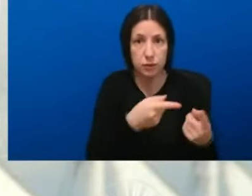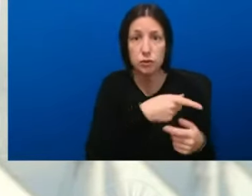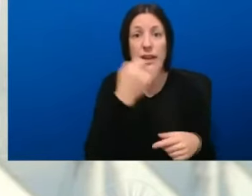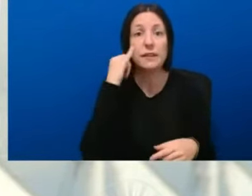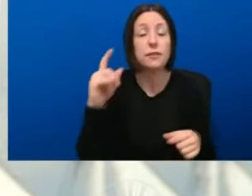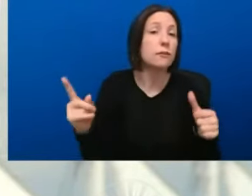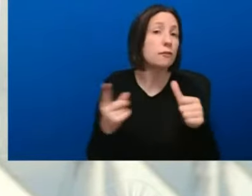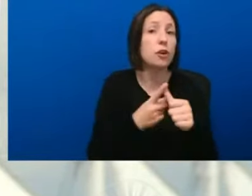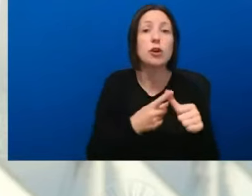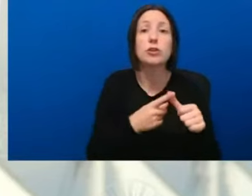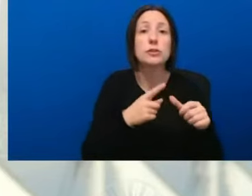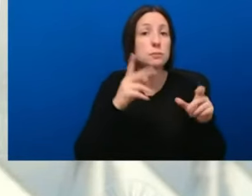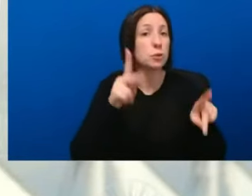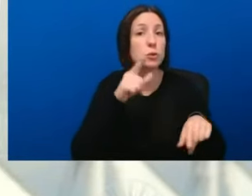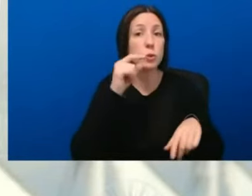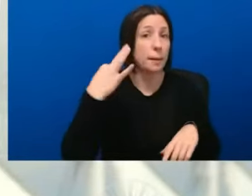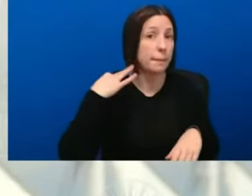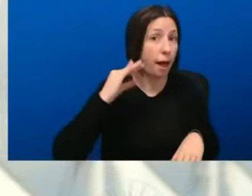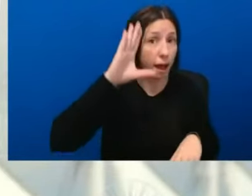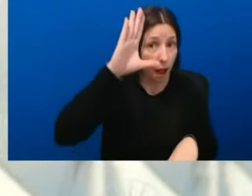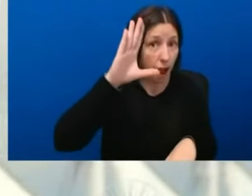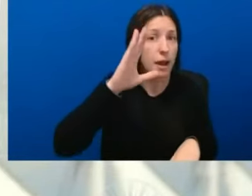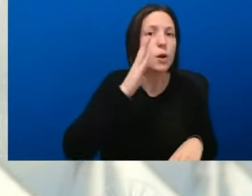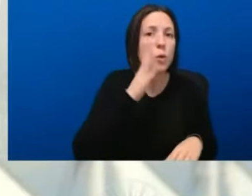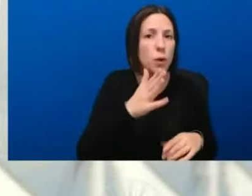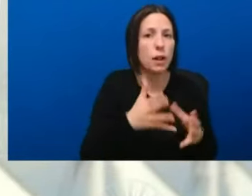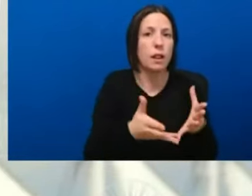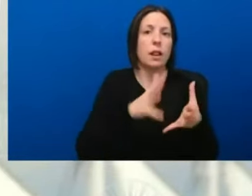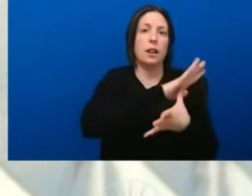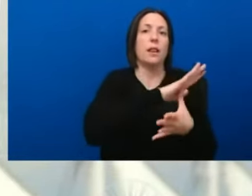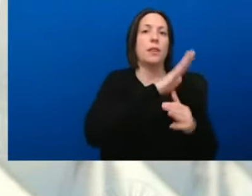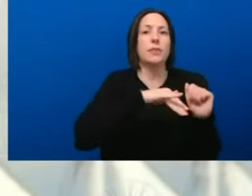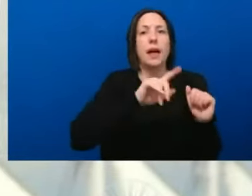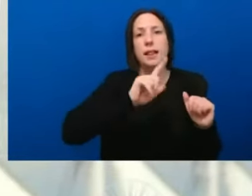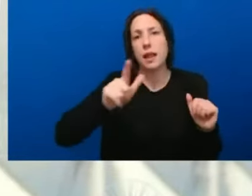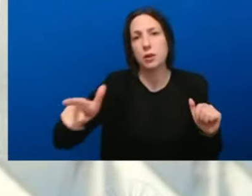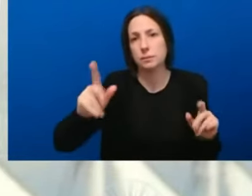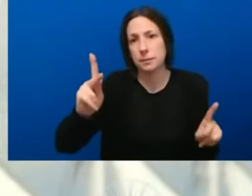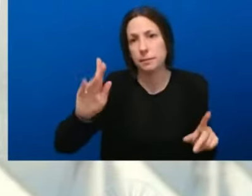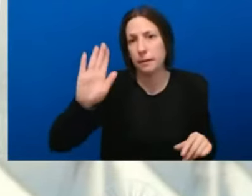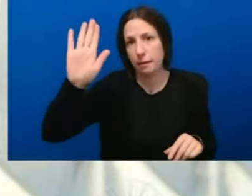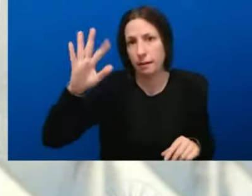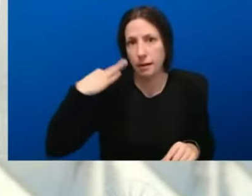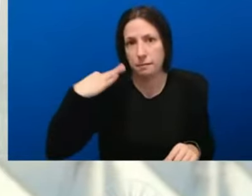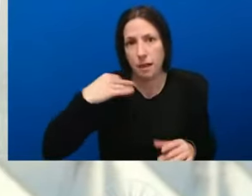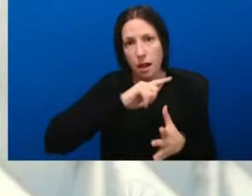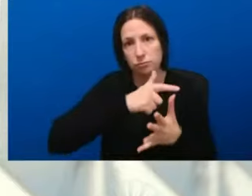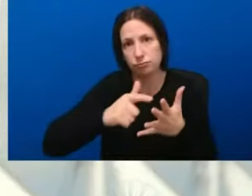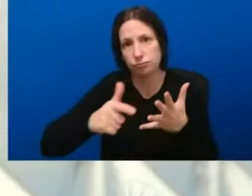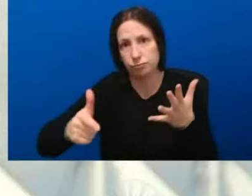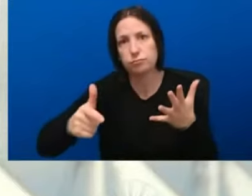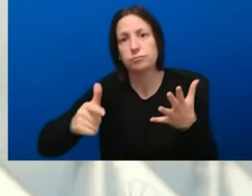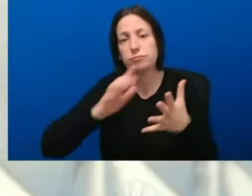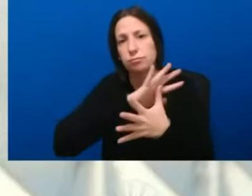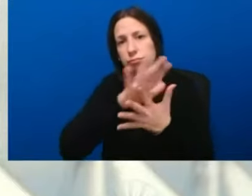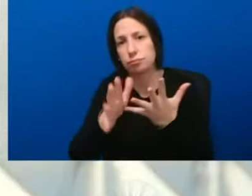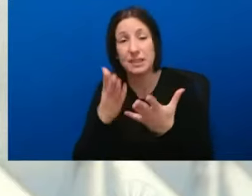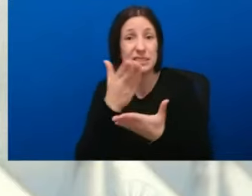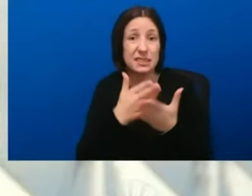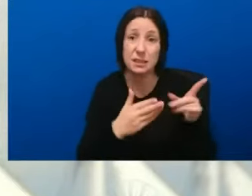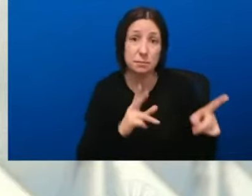first user to apply and you're licensed, you get priority over subsequent registrants. And some of the